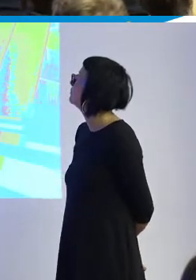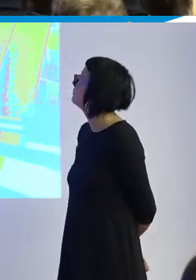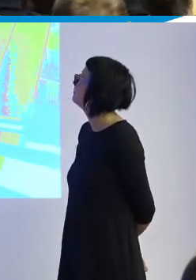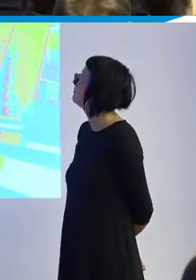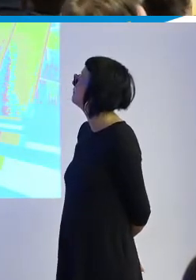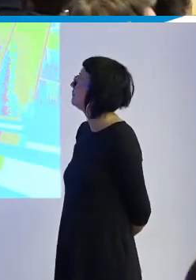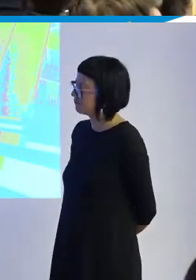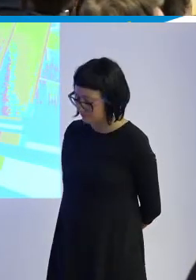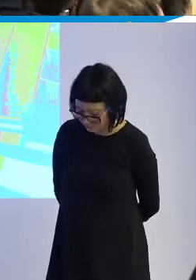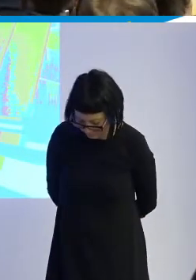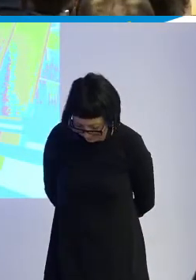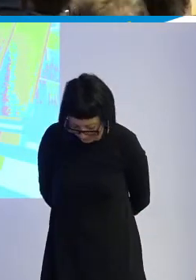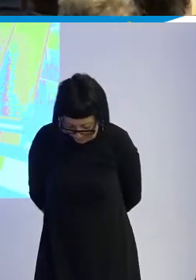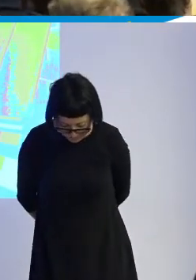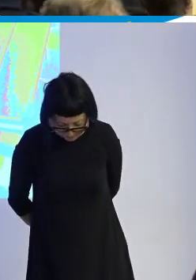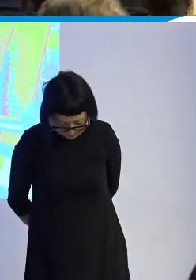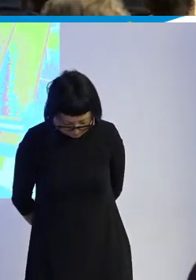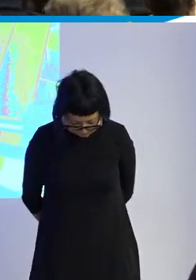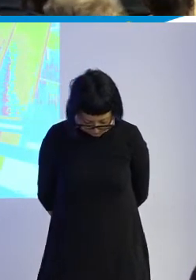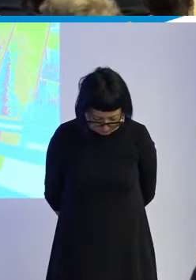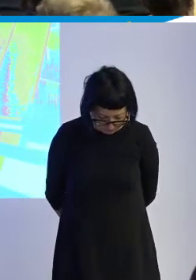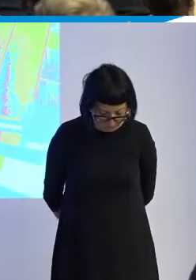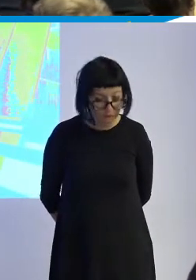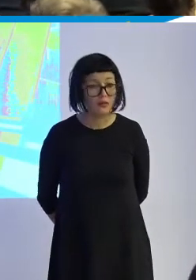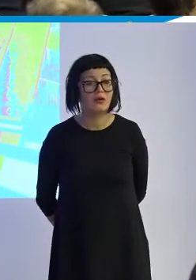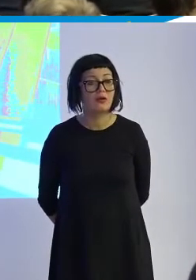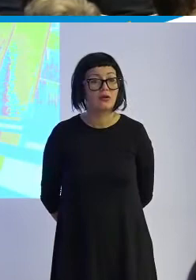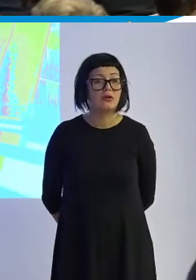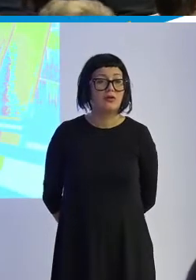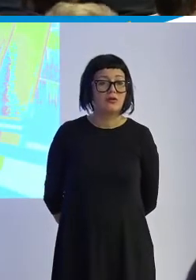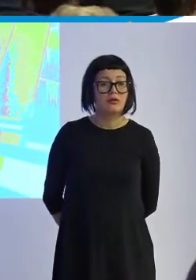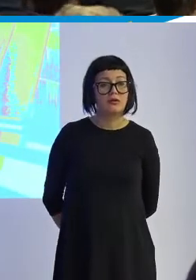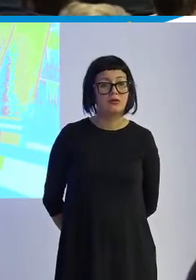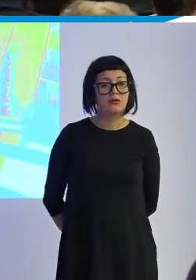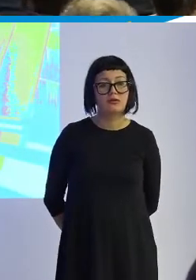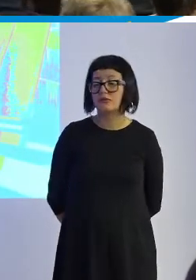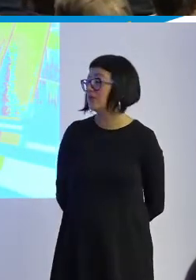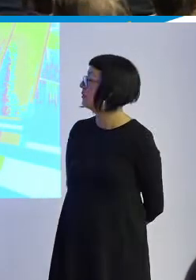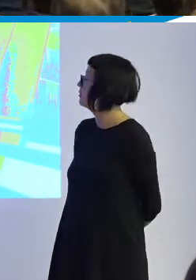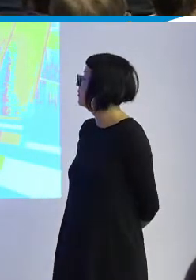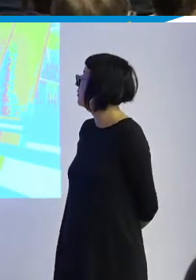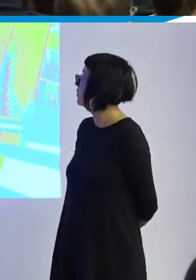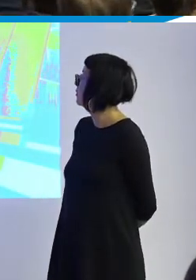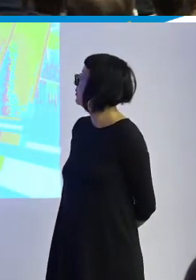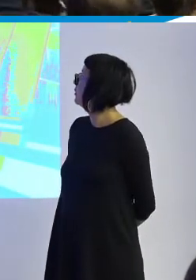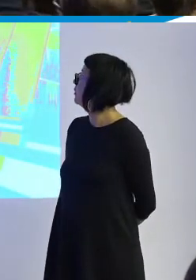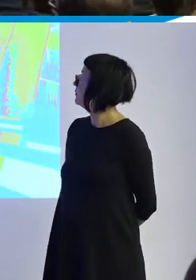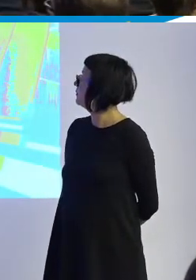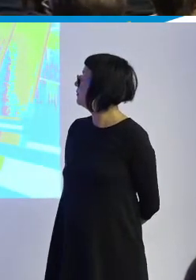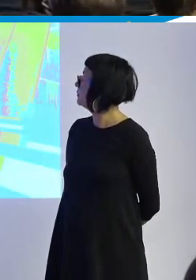works